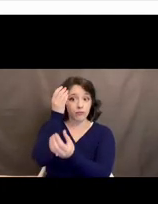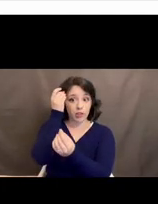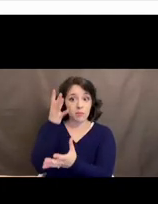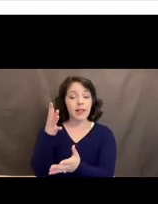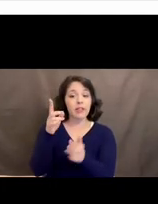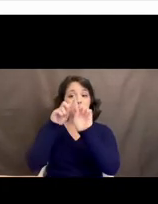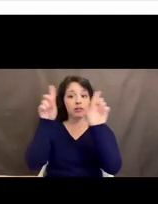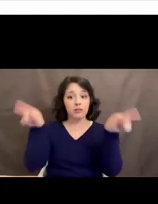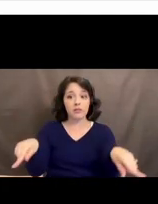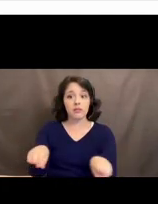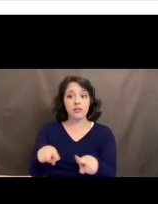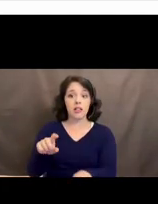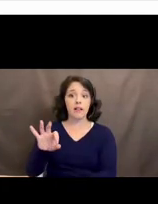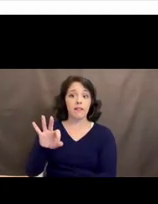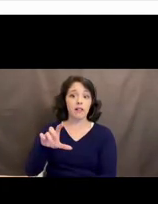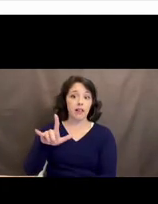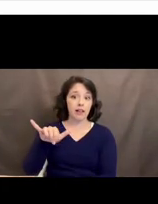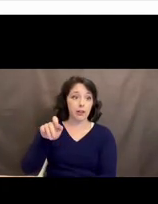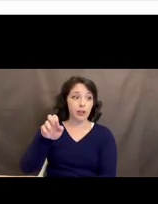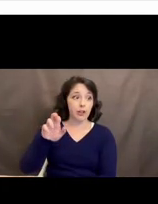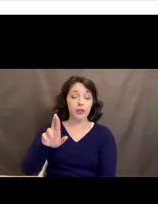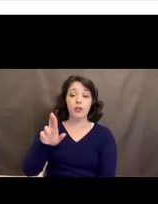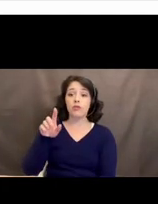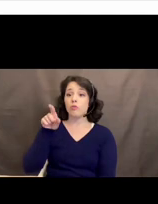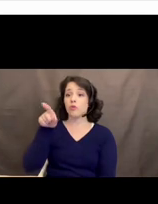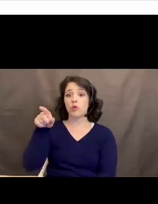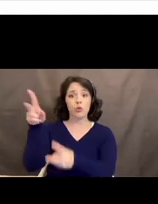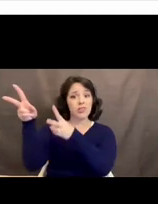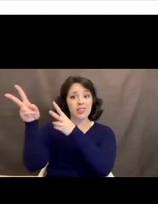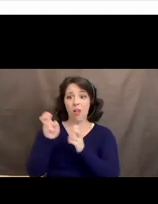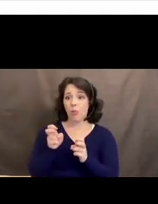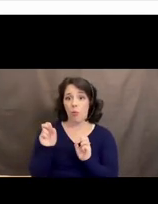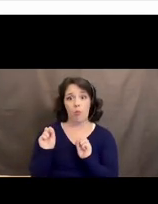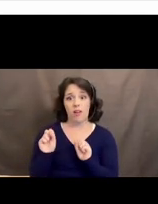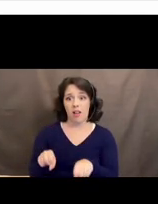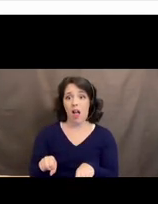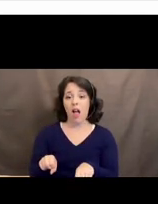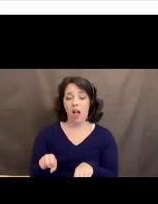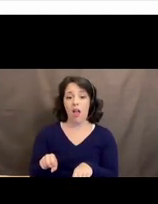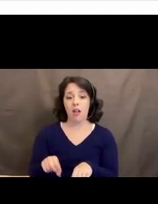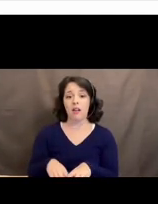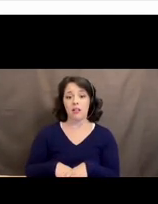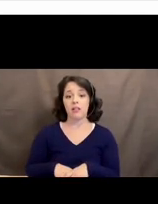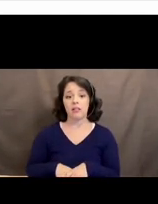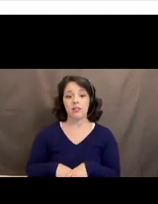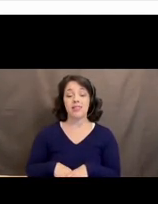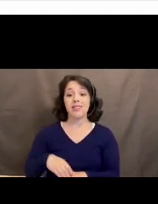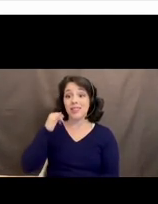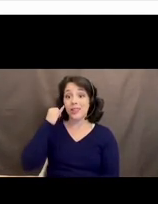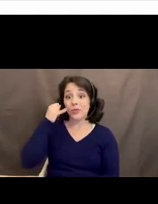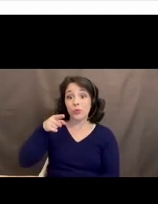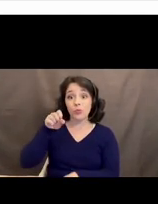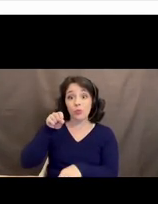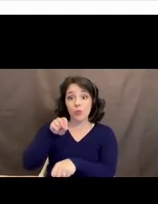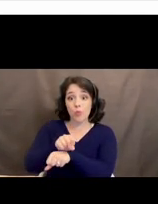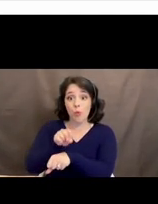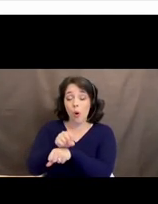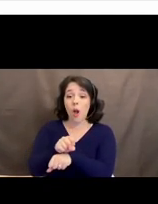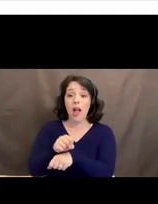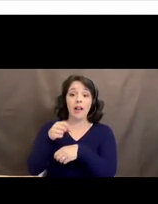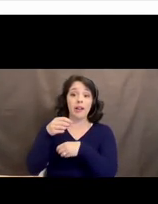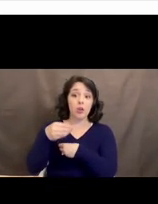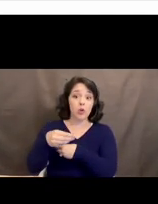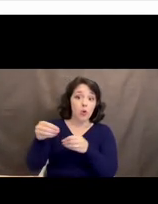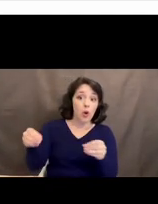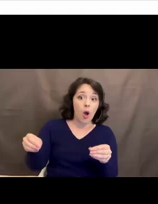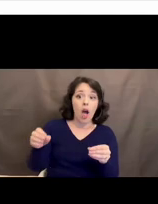of a flyer that is downloadable. And for those of you who work in an office or a service